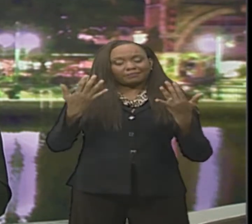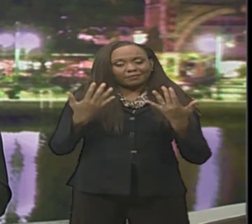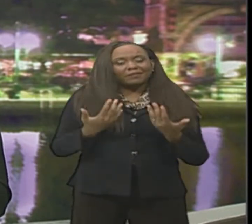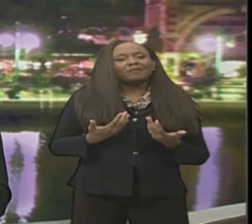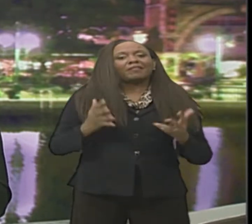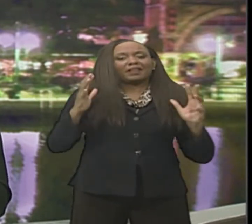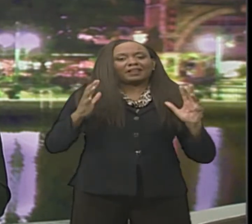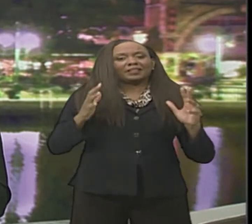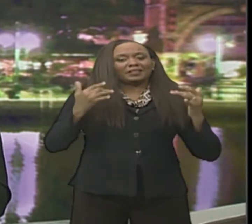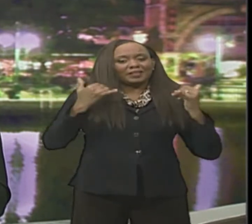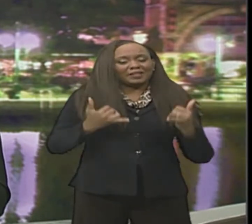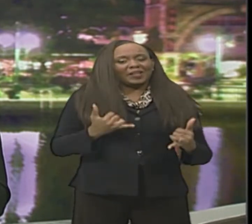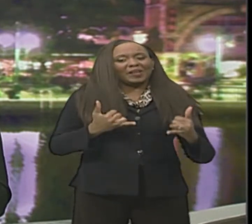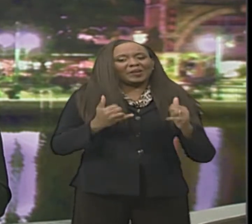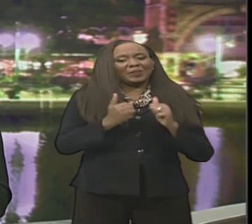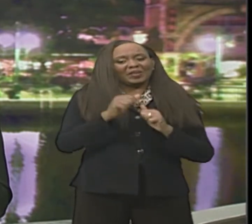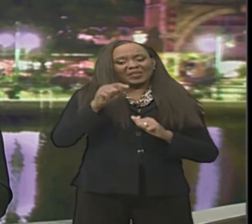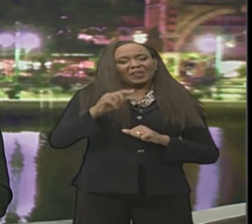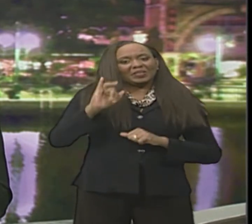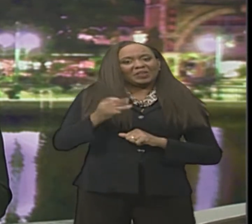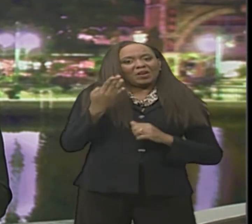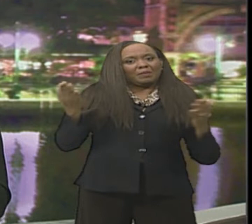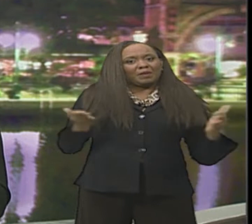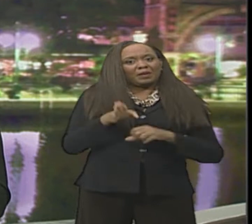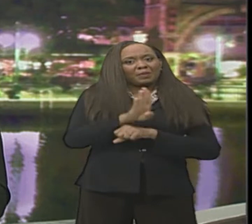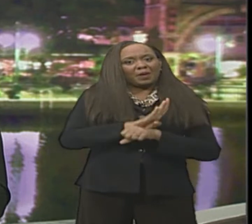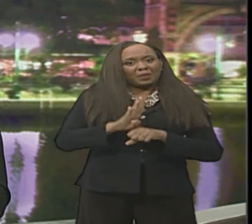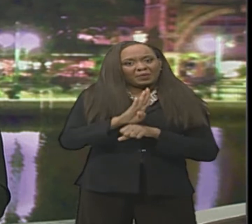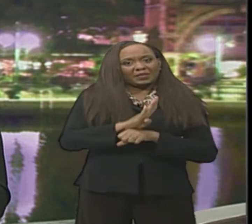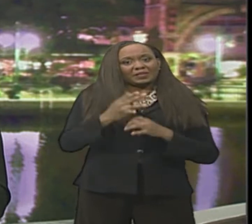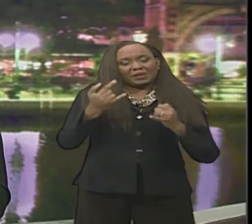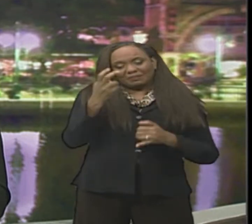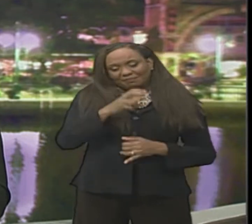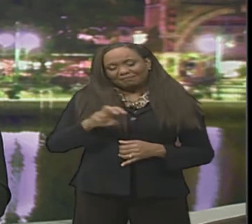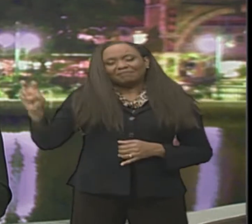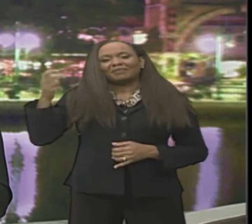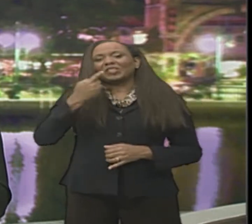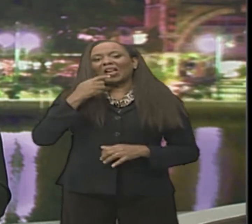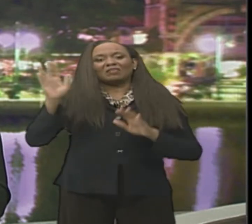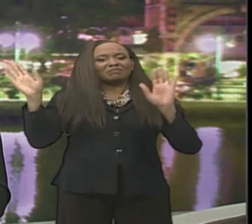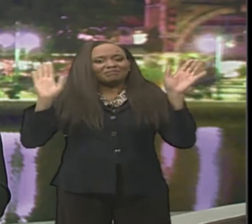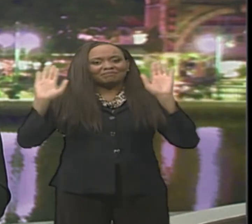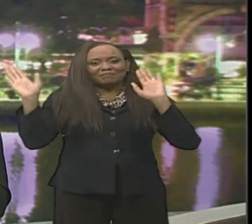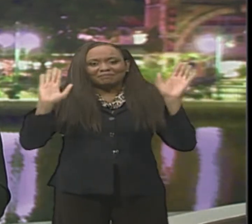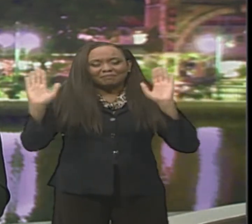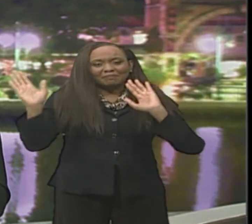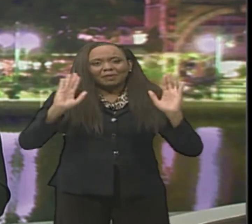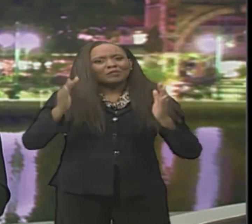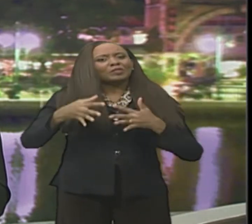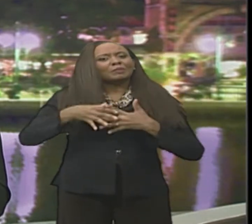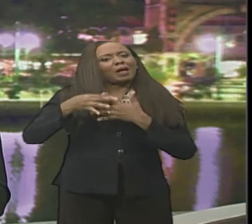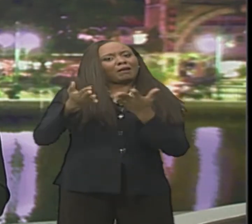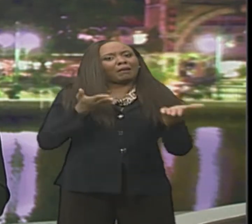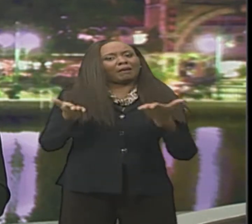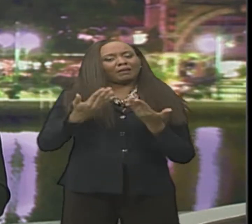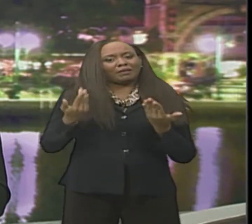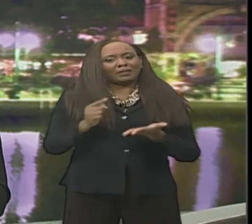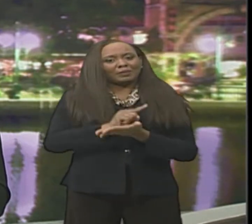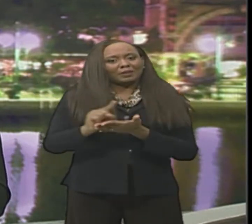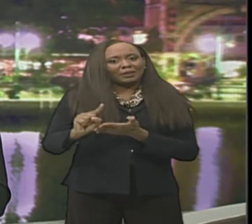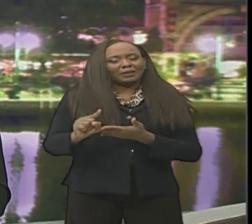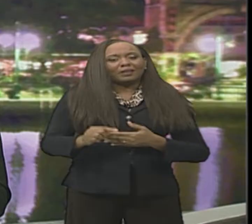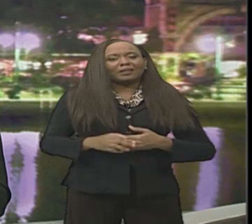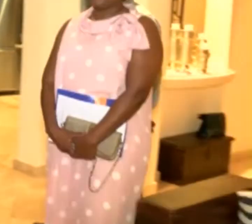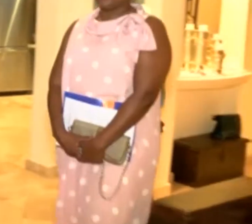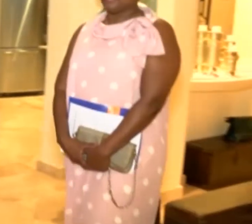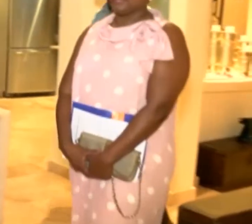productive tour to Barbados and the region. As Lisa Broom tells us, she said her goodbyes during a special function this week. It's the